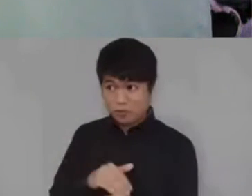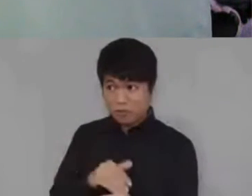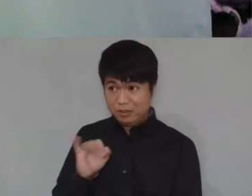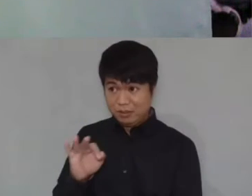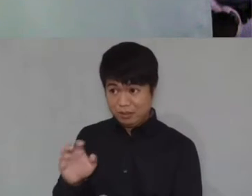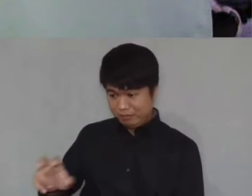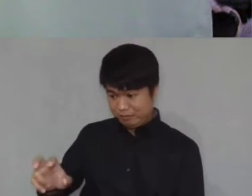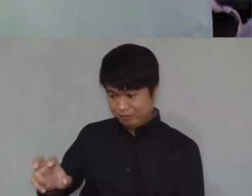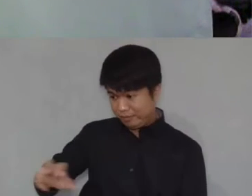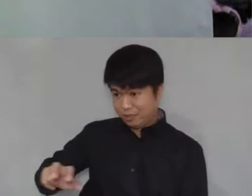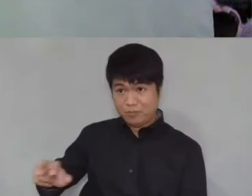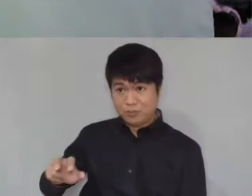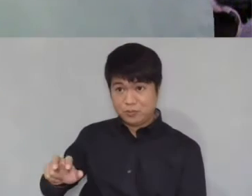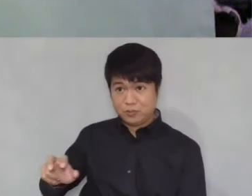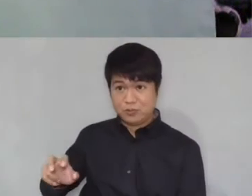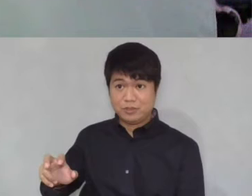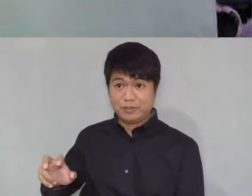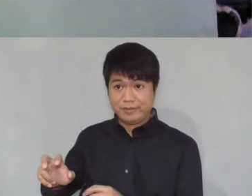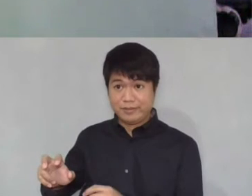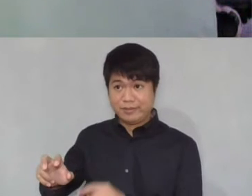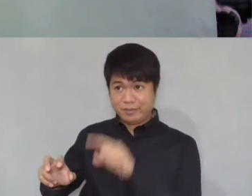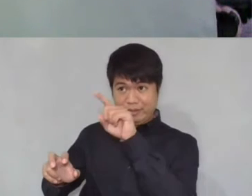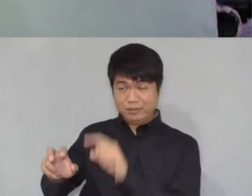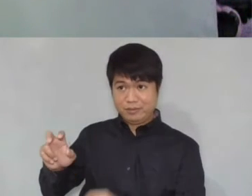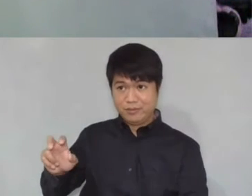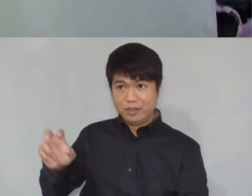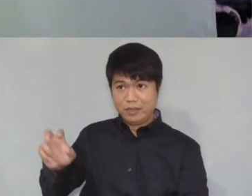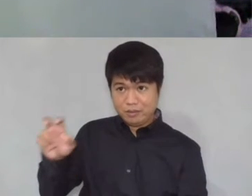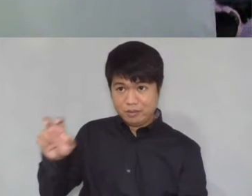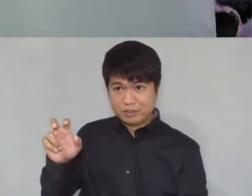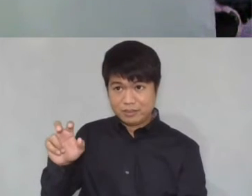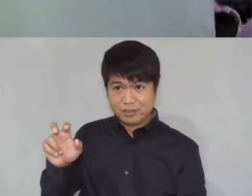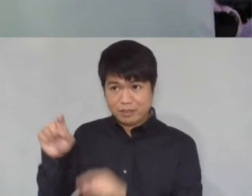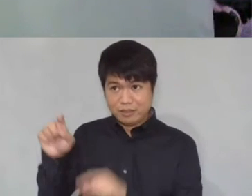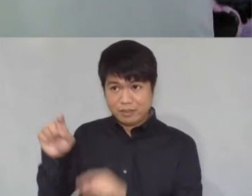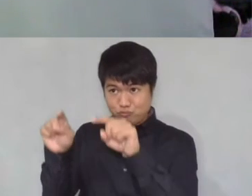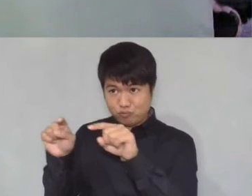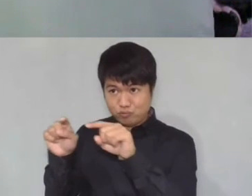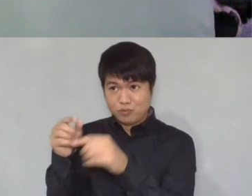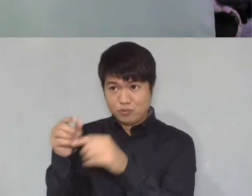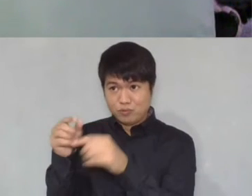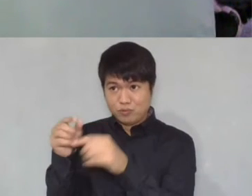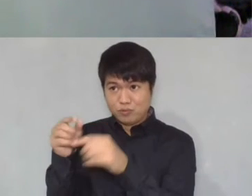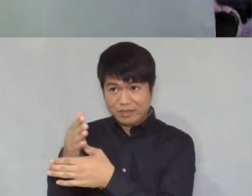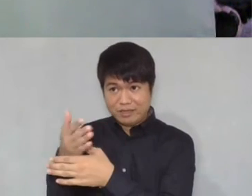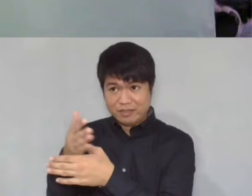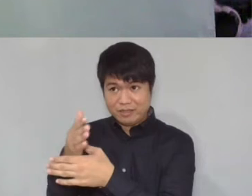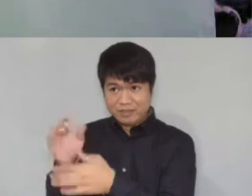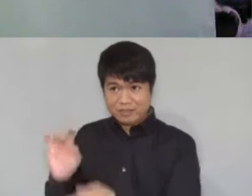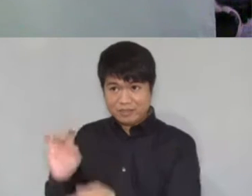niyo po yung mouse niyo sa taas po ng video, meron pong icon to share your screen. Yes, I have it. And then?